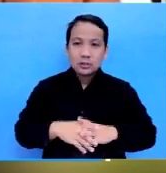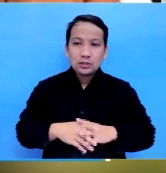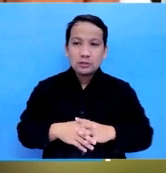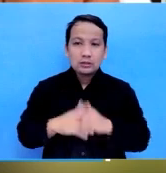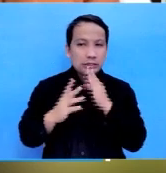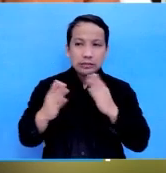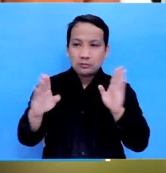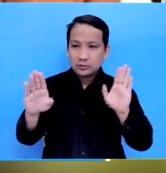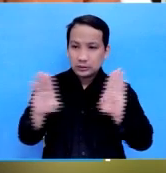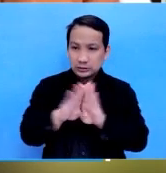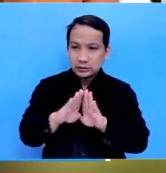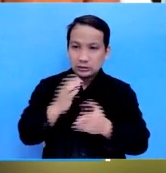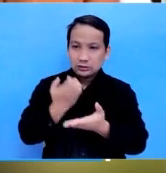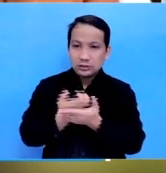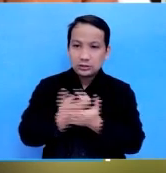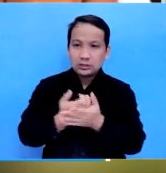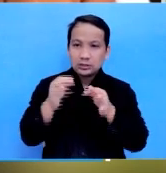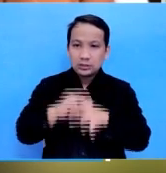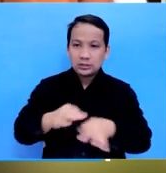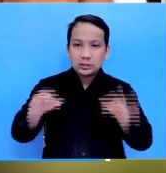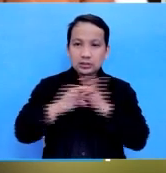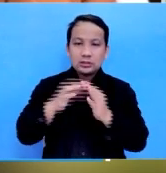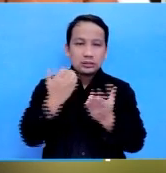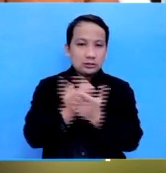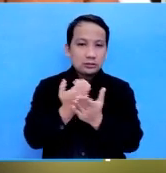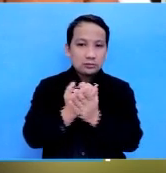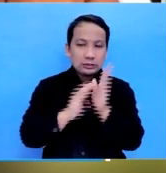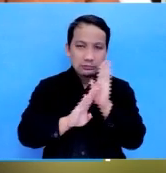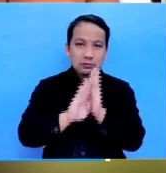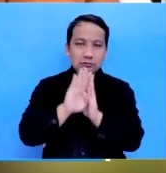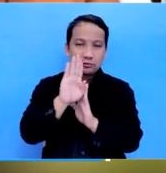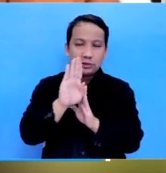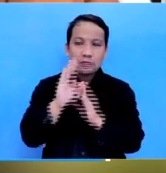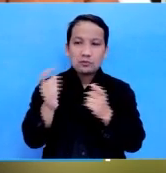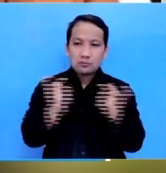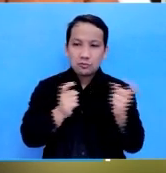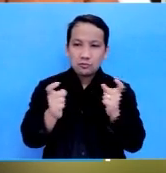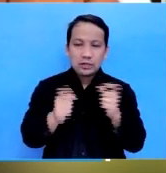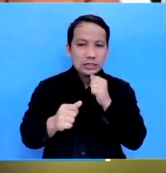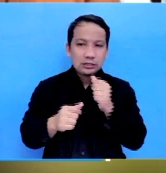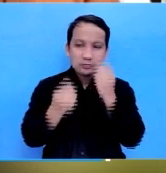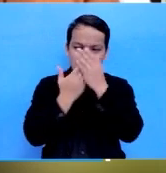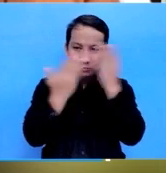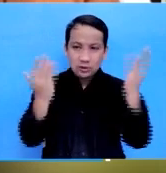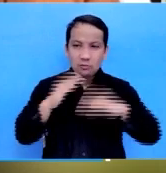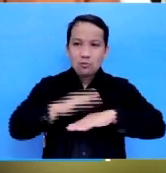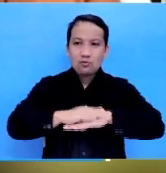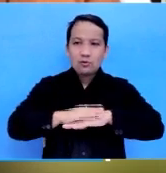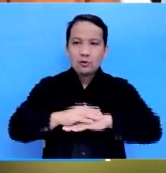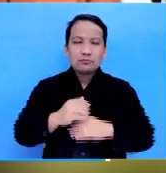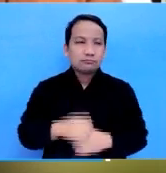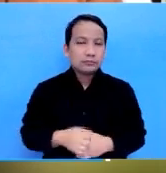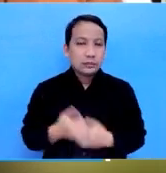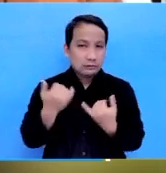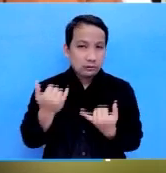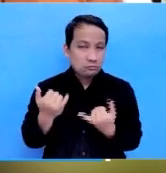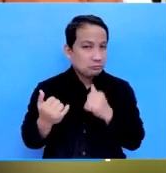ekonomiya natin because we need the economy to be functioning. So hindi tayo mag-raise ng alert levels, not at this